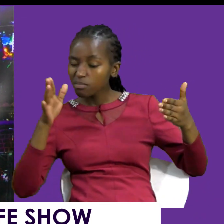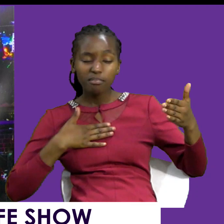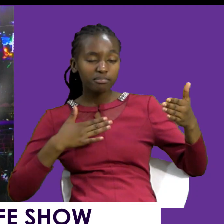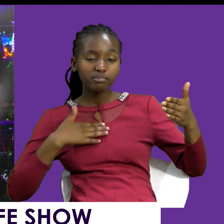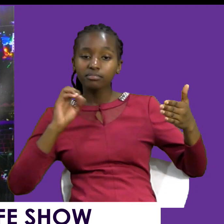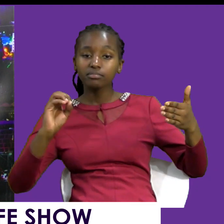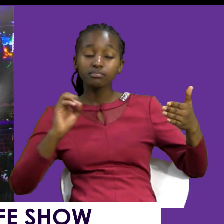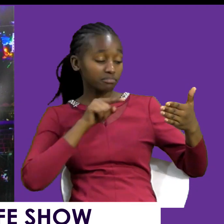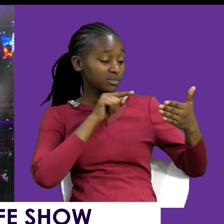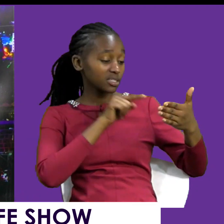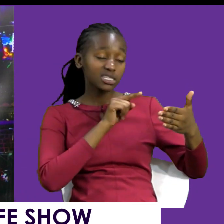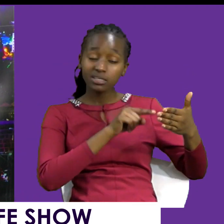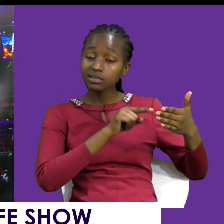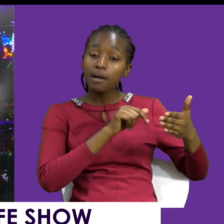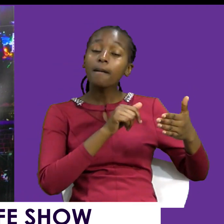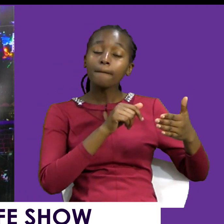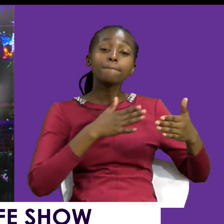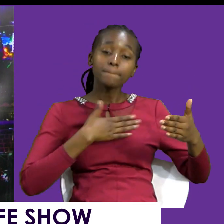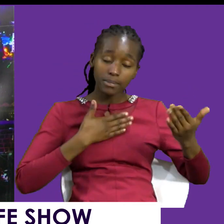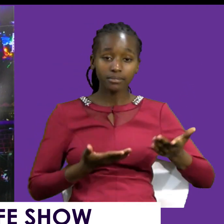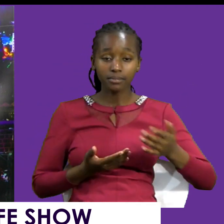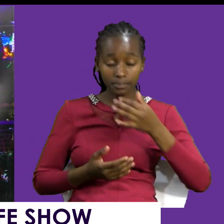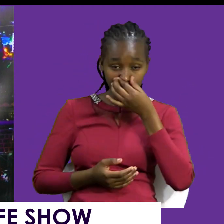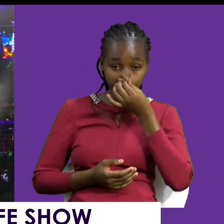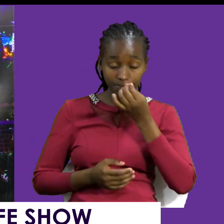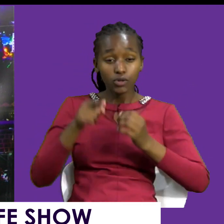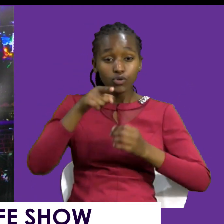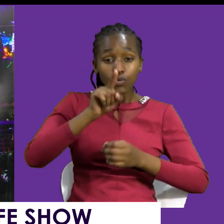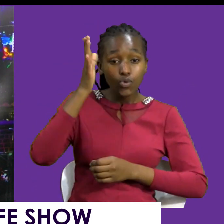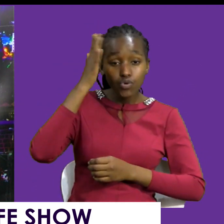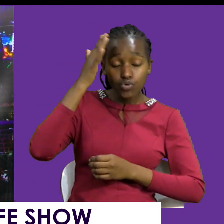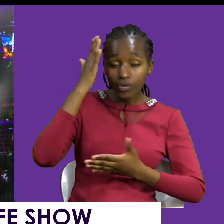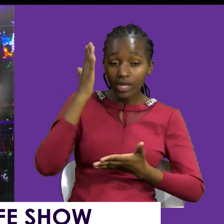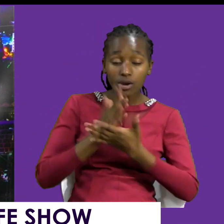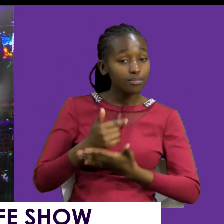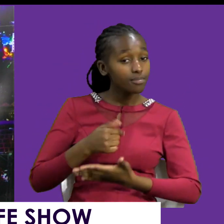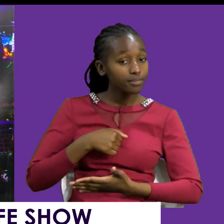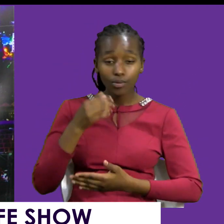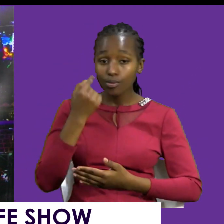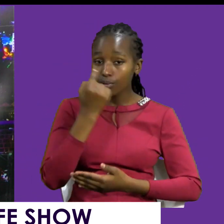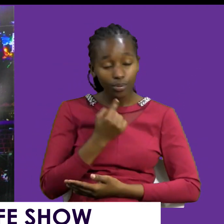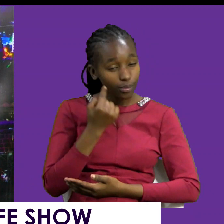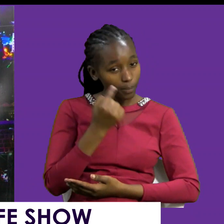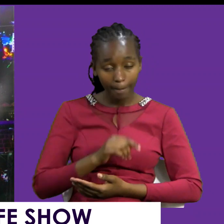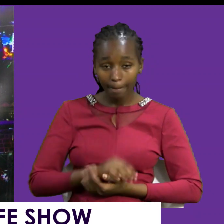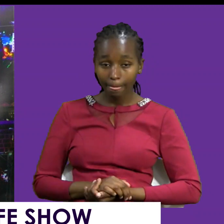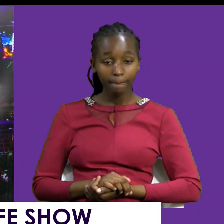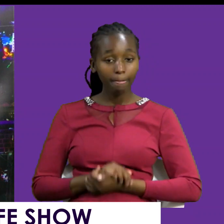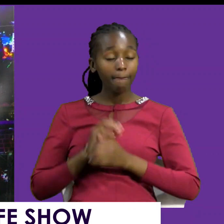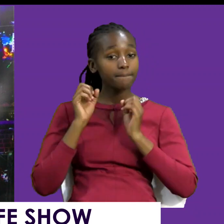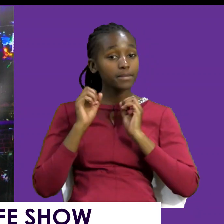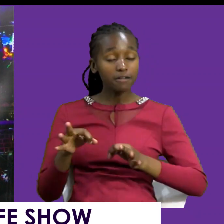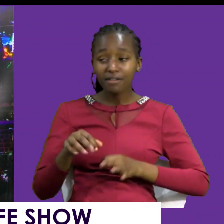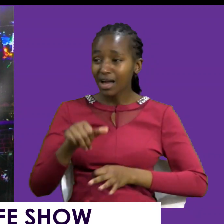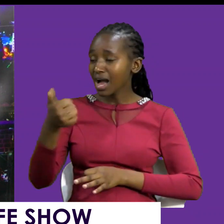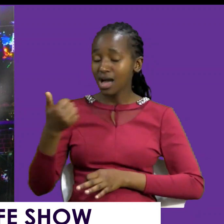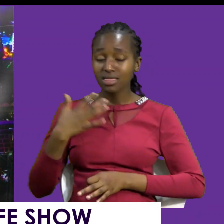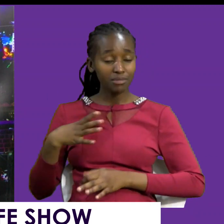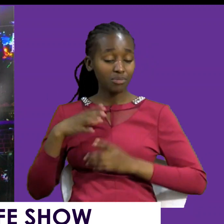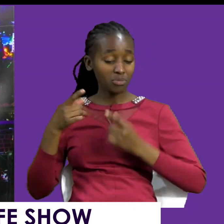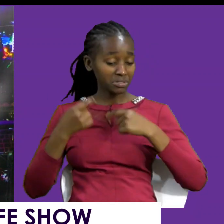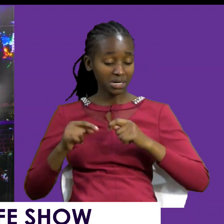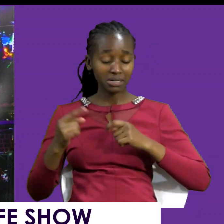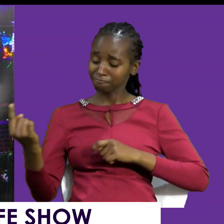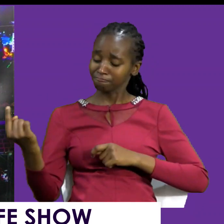the image. There is an authentic me. There is a real me. And the real me, even if they try to reach, I